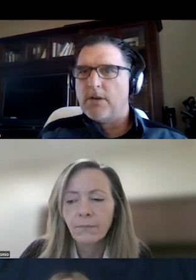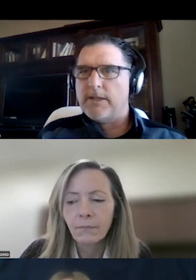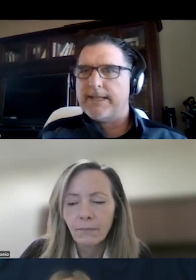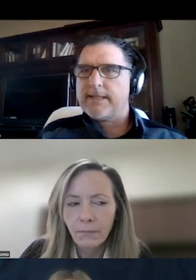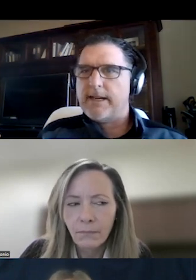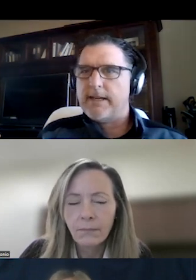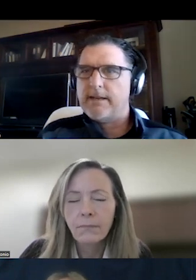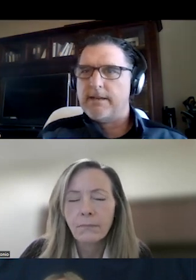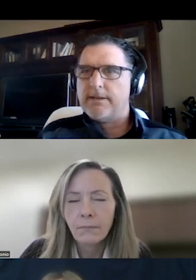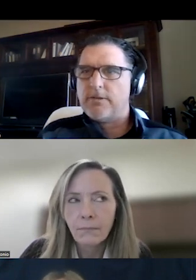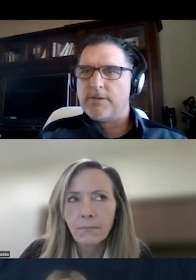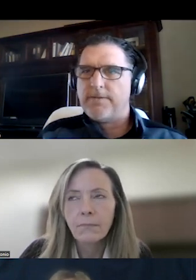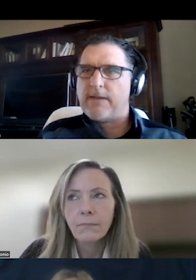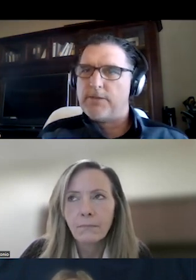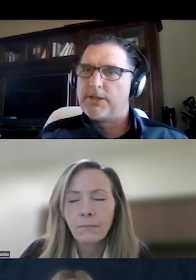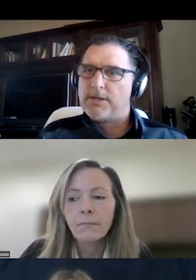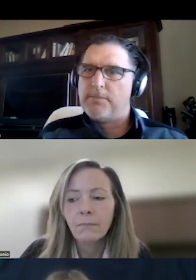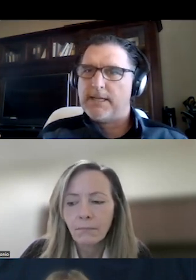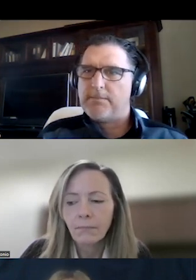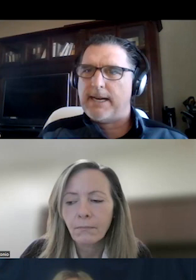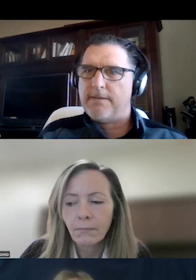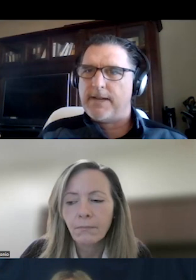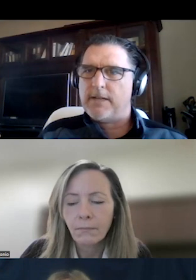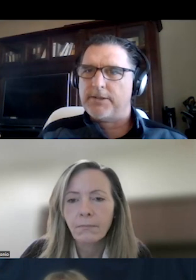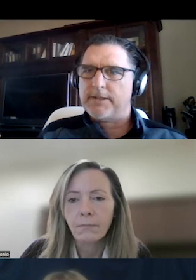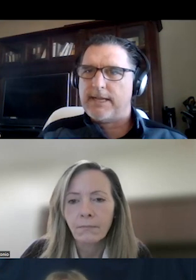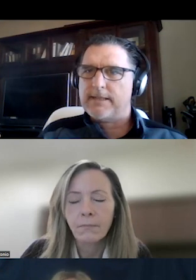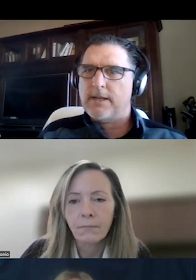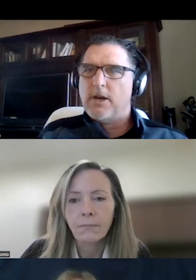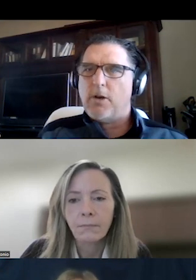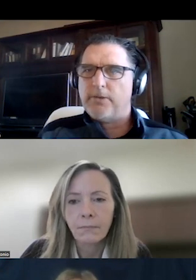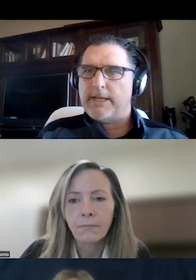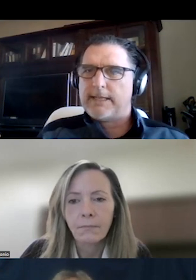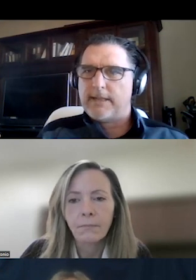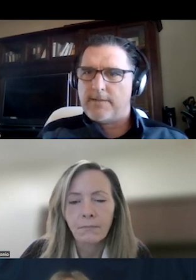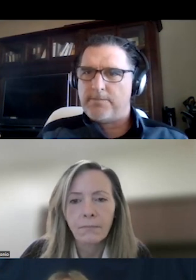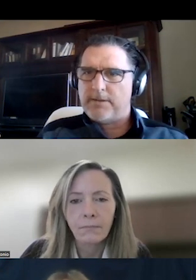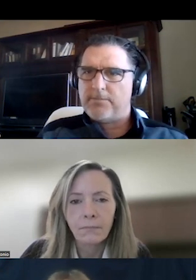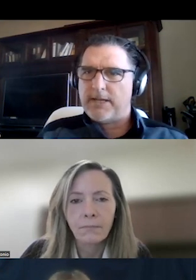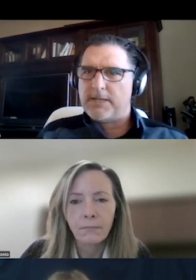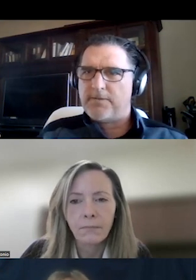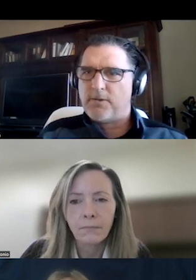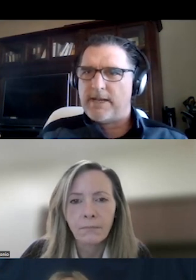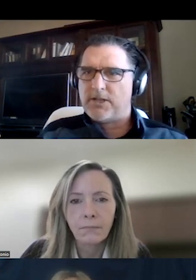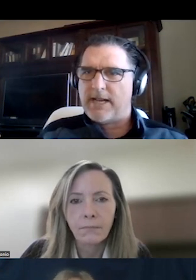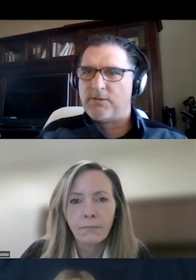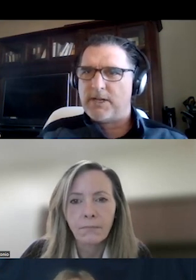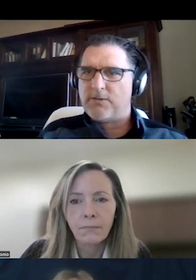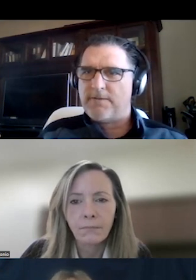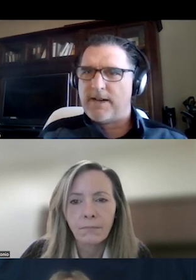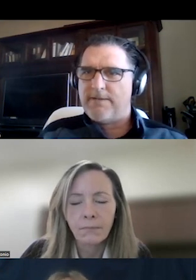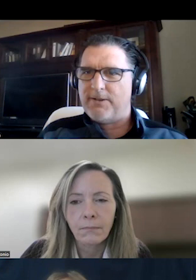So really excited in terms of that resource being made available to states. Hopefully it can come up and in place before that